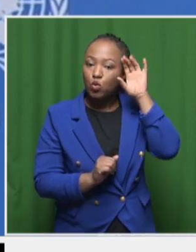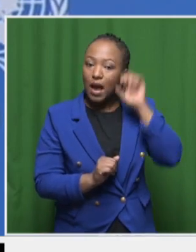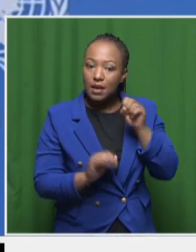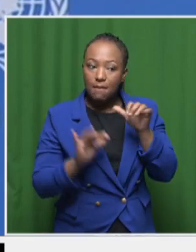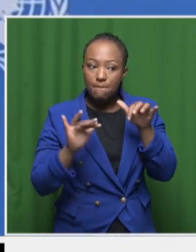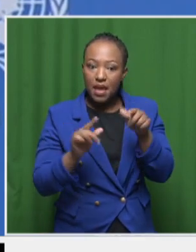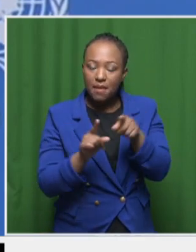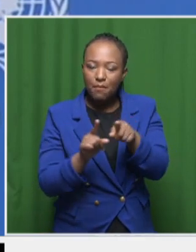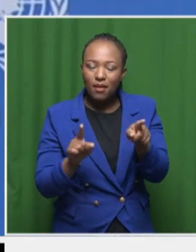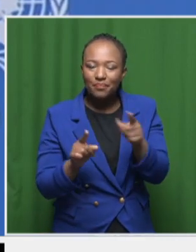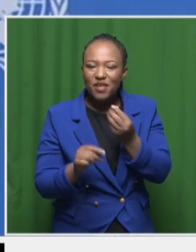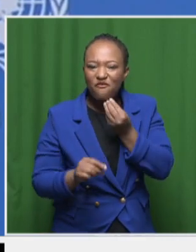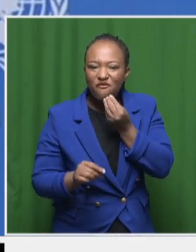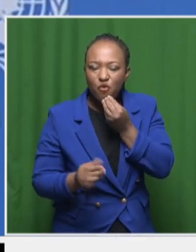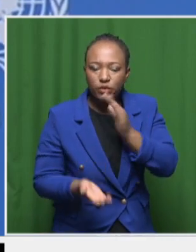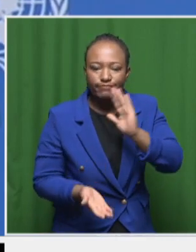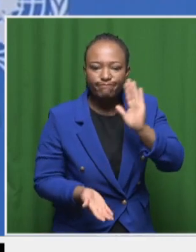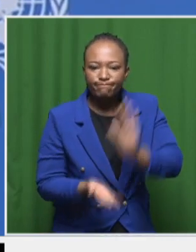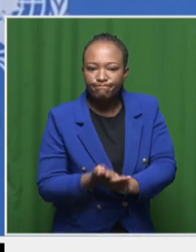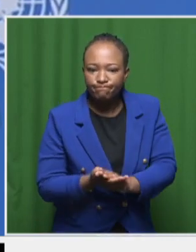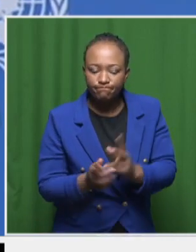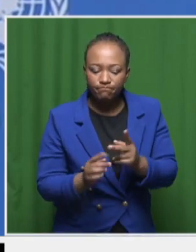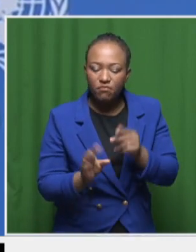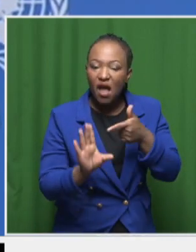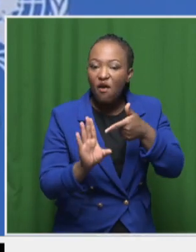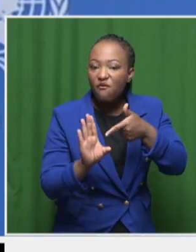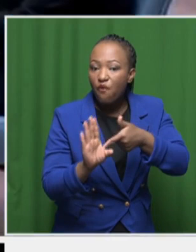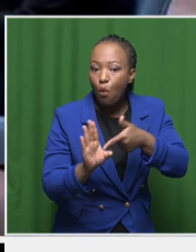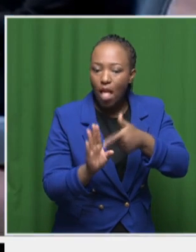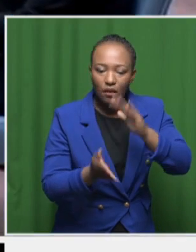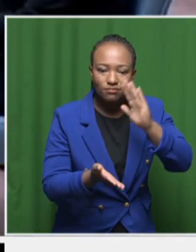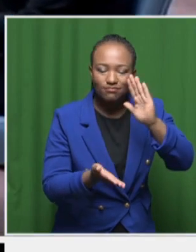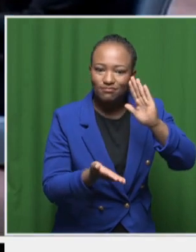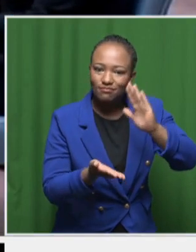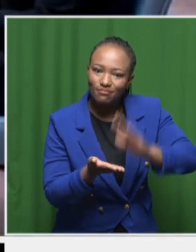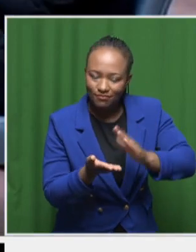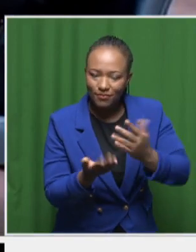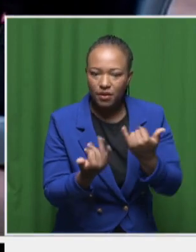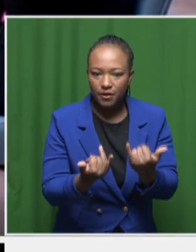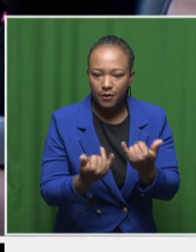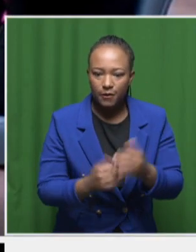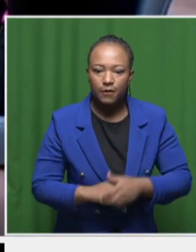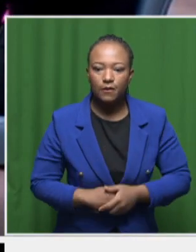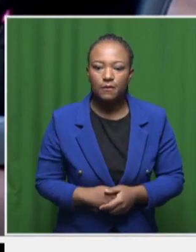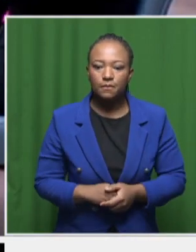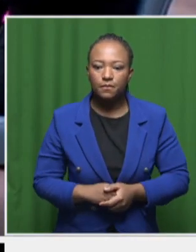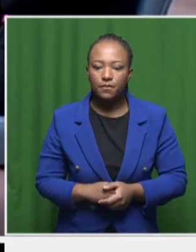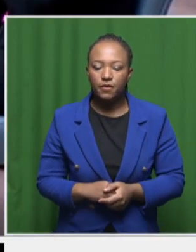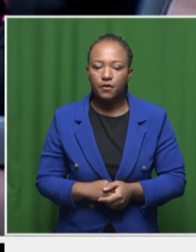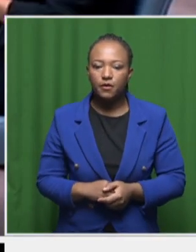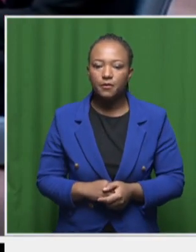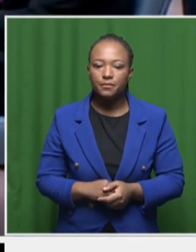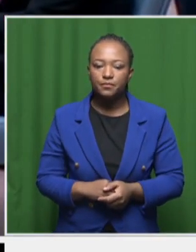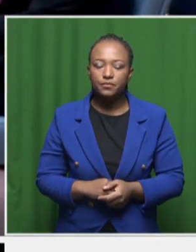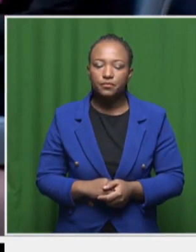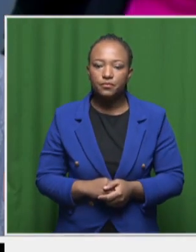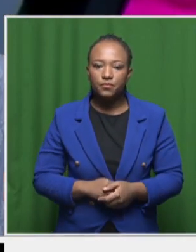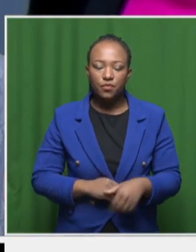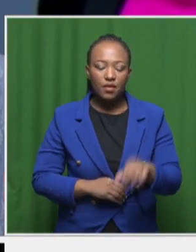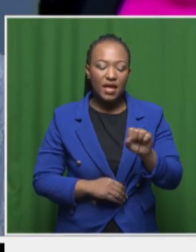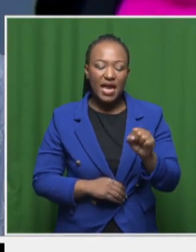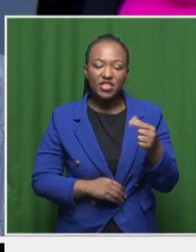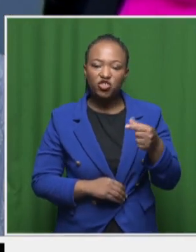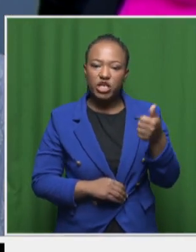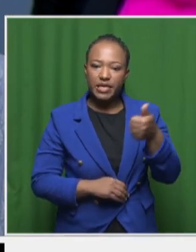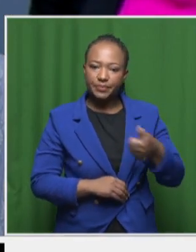running out of fuel, and they're running out of other vital supplies. When I last briefed you, The SG's Special Representative